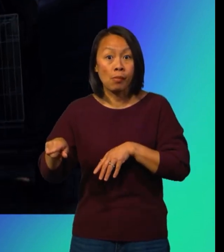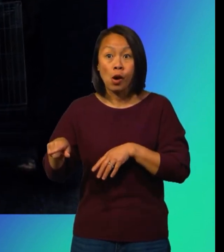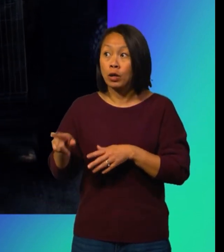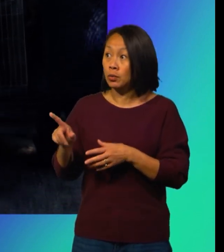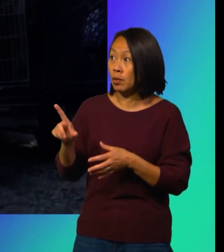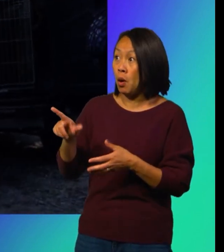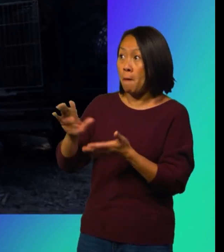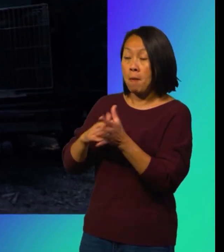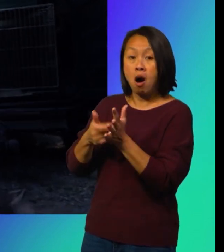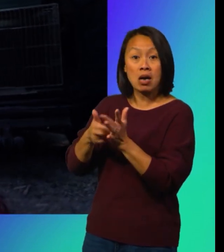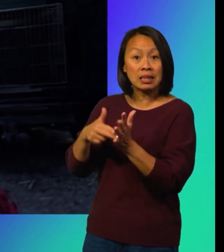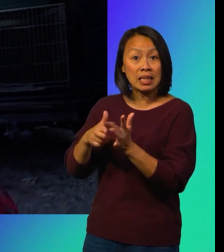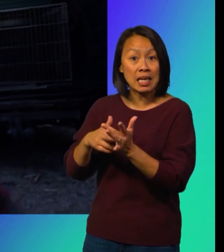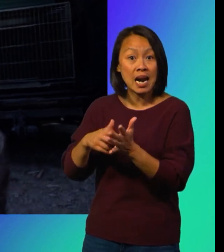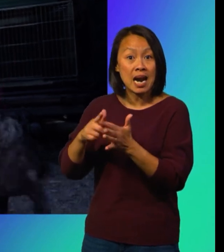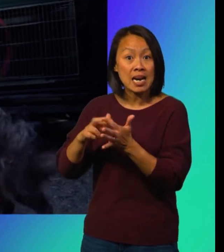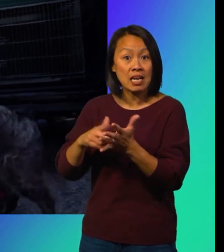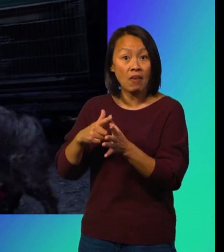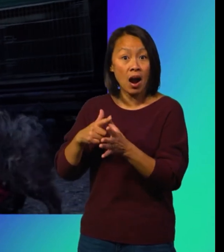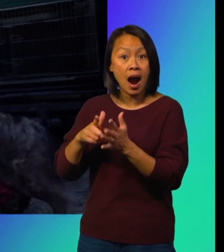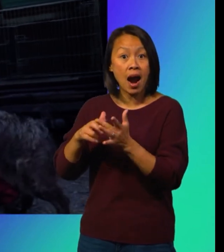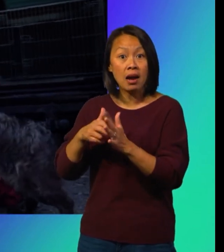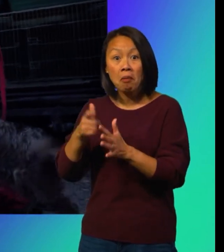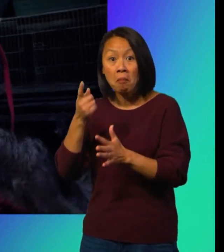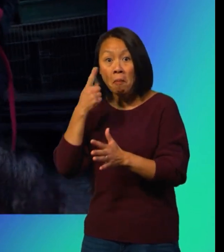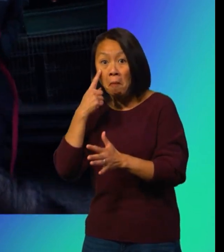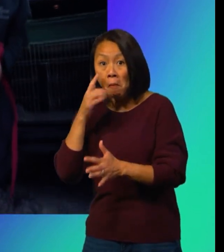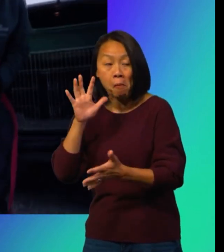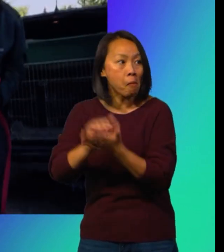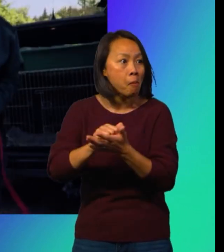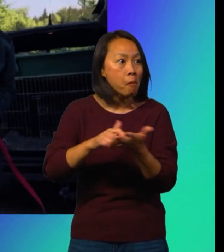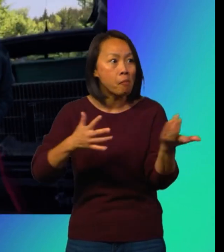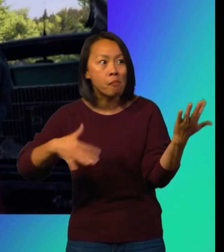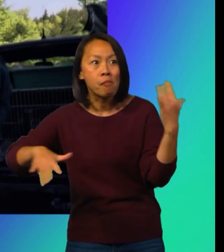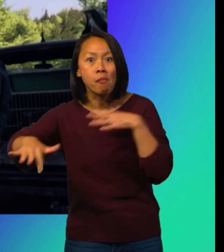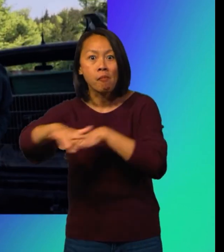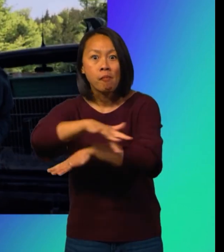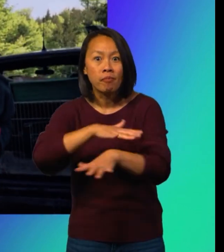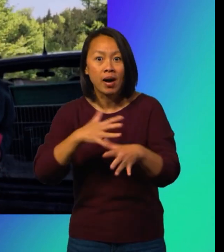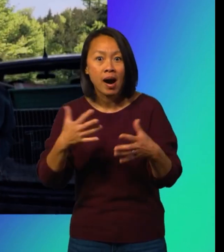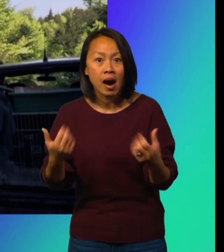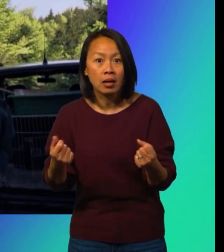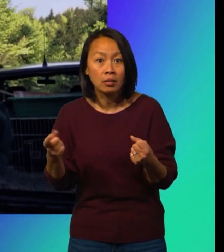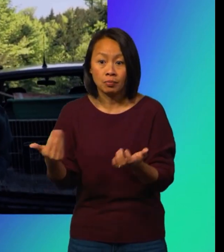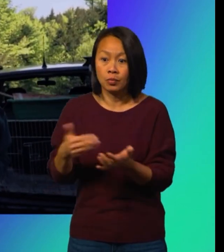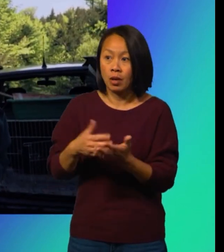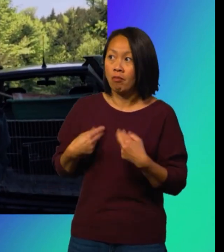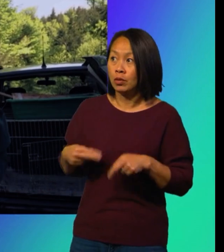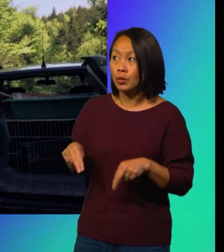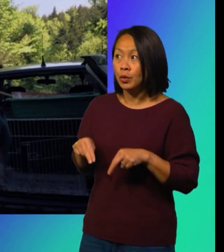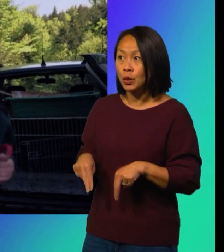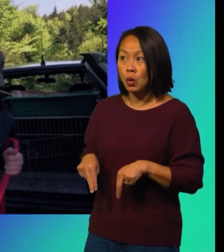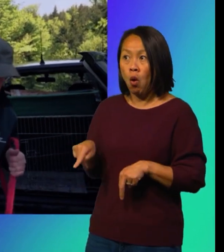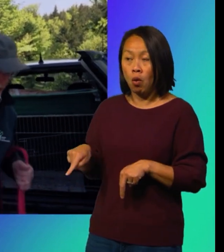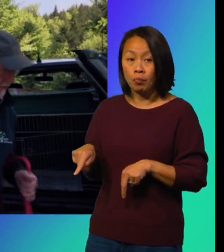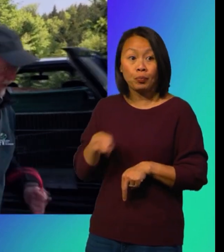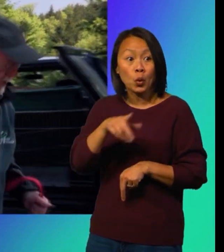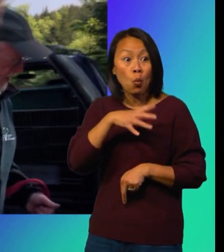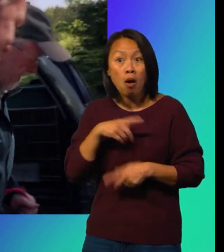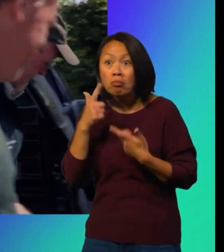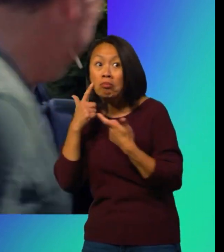spot any signs of them here. Oh, look at that. To find a cat, we need a dog. Come on, let's